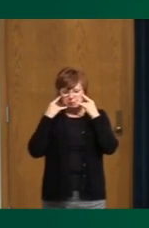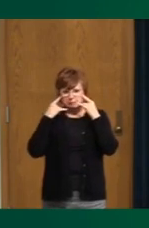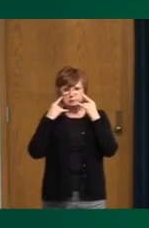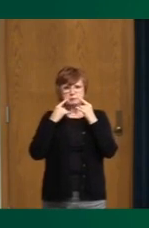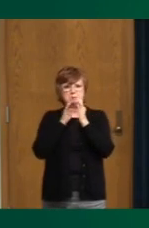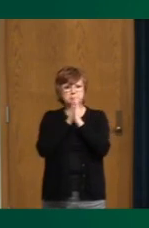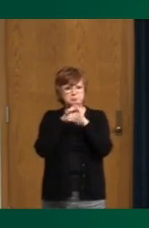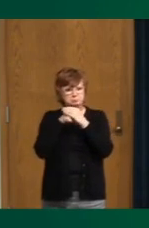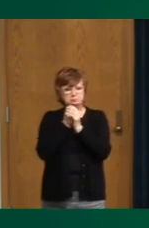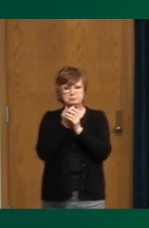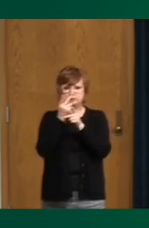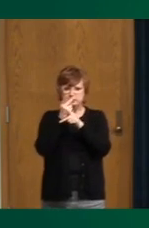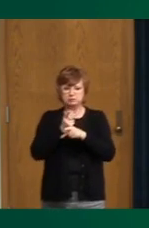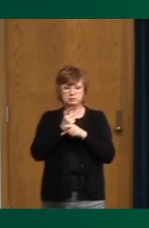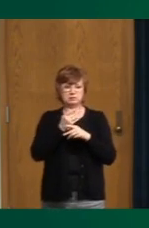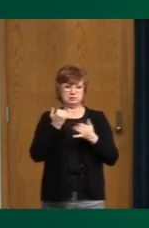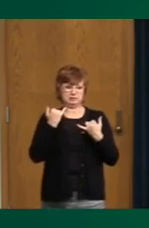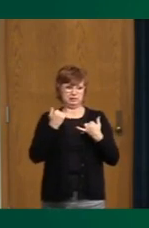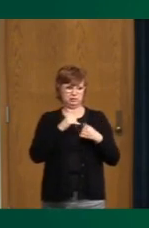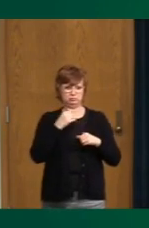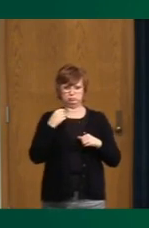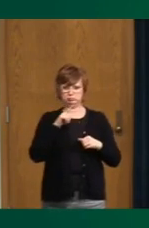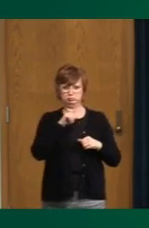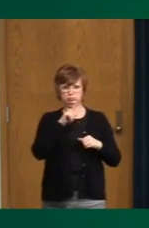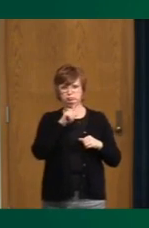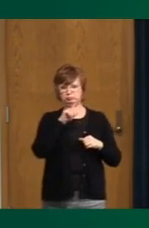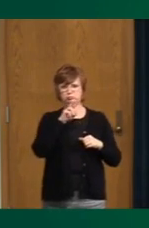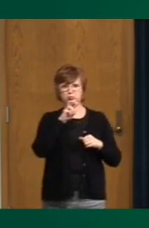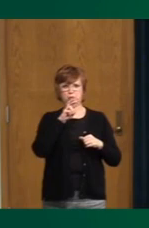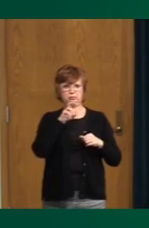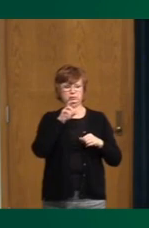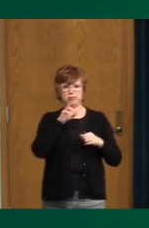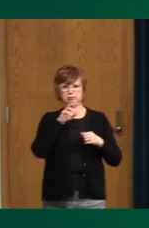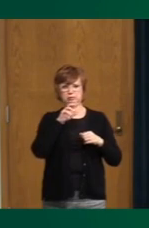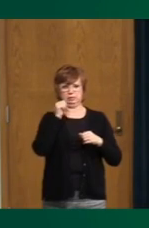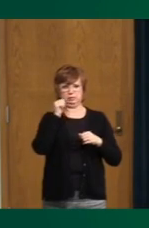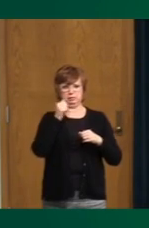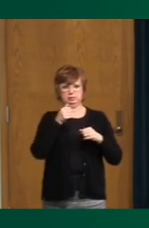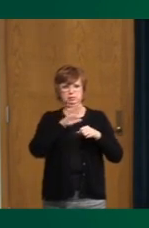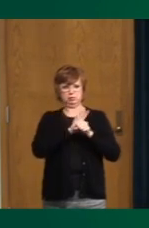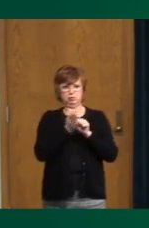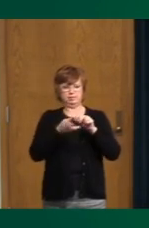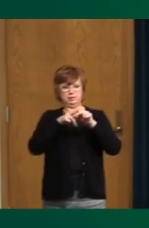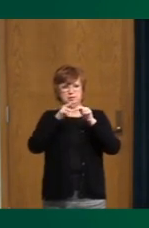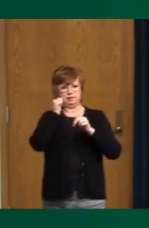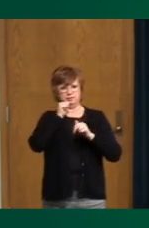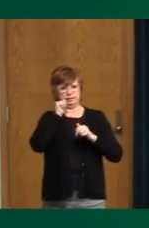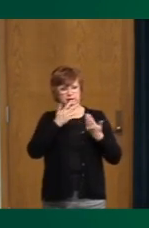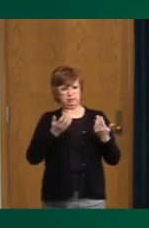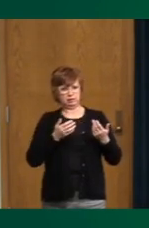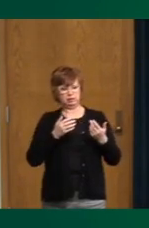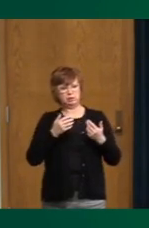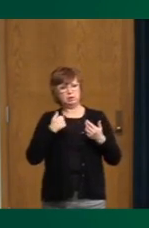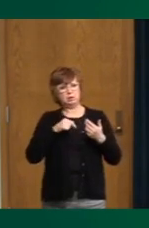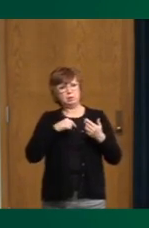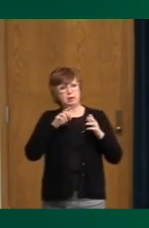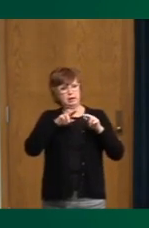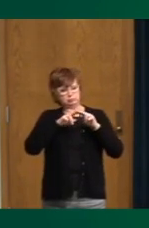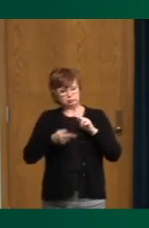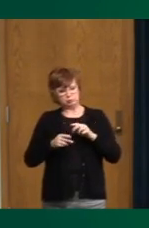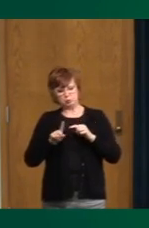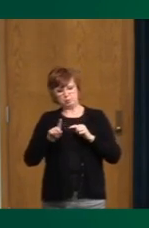200 cases a day. We really need to come down to less than 150 cases a day, preferably less than 120 cases a